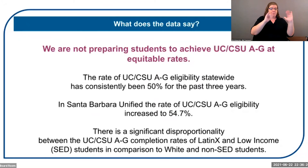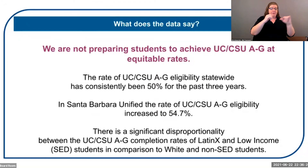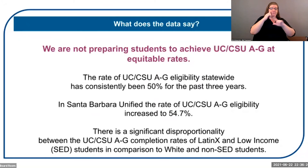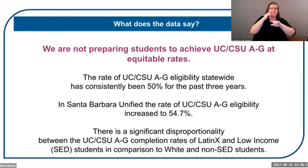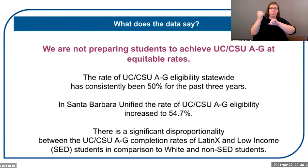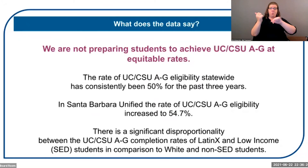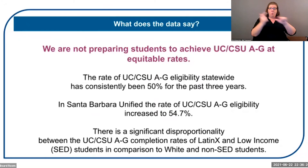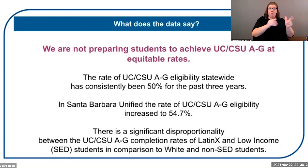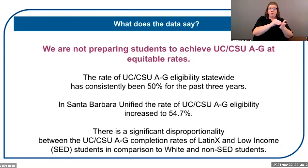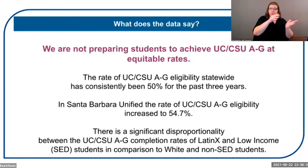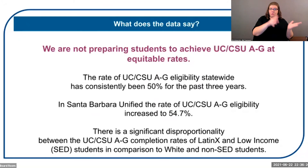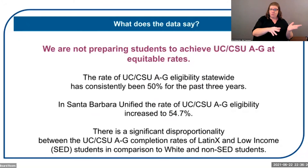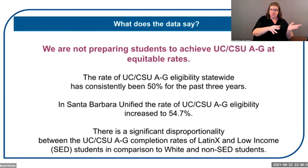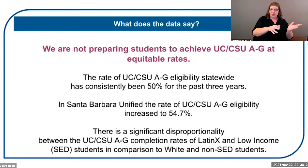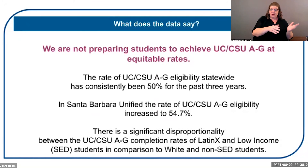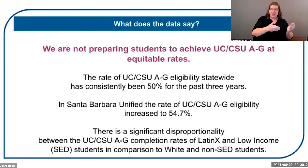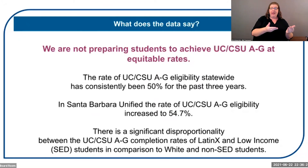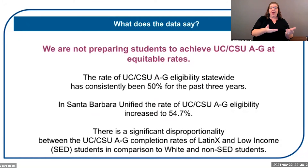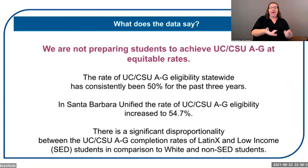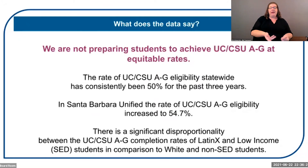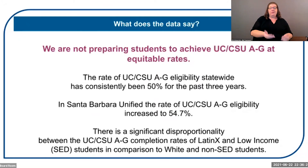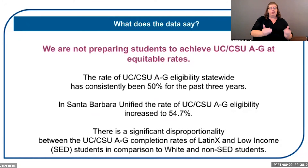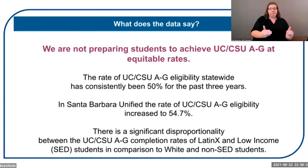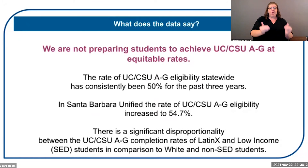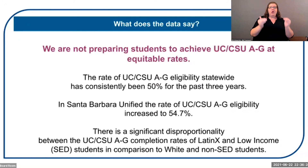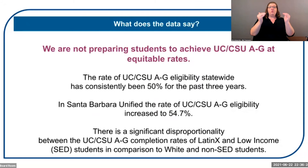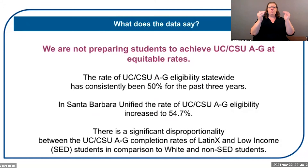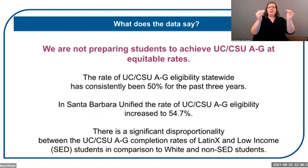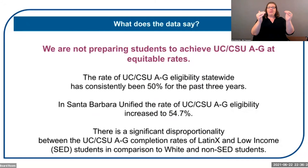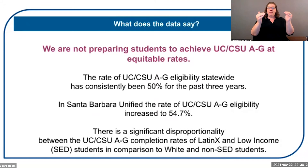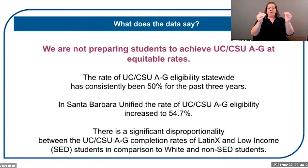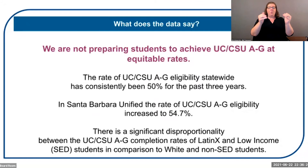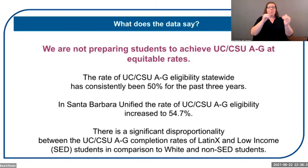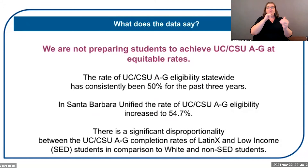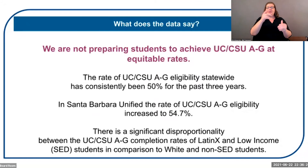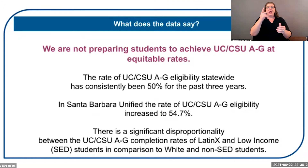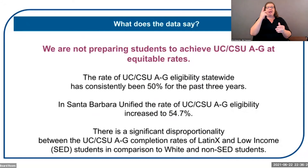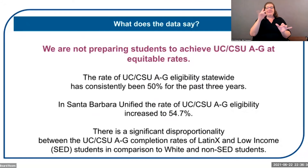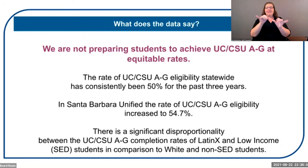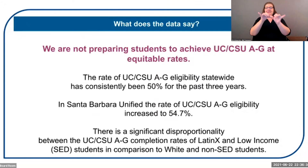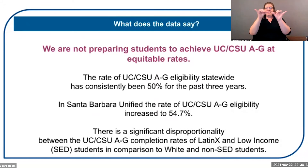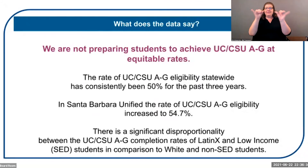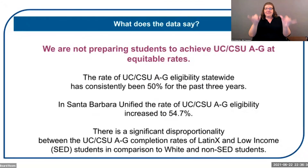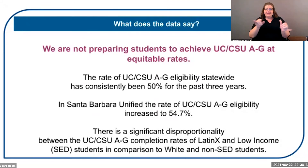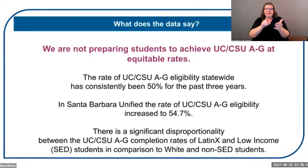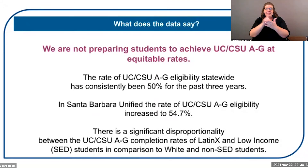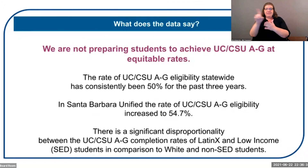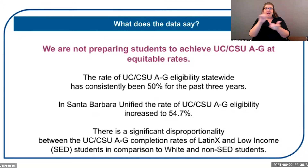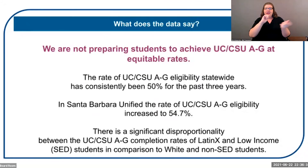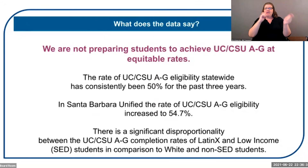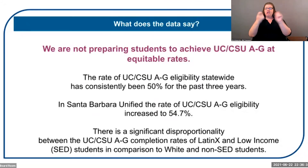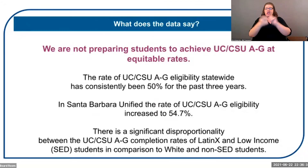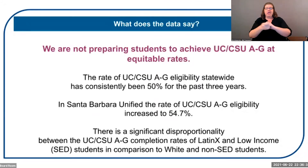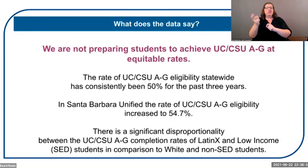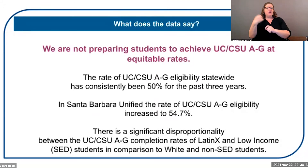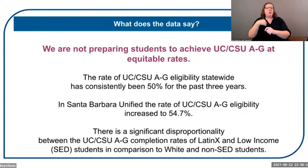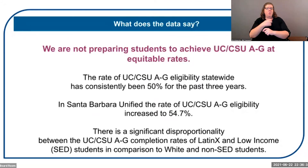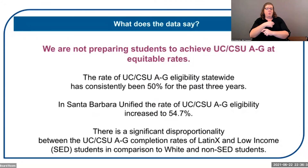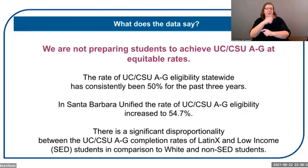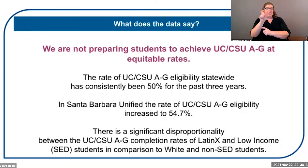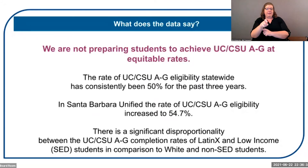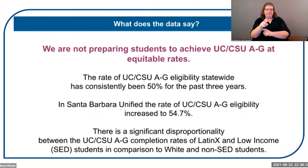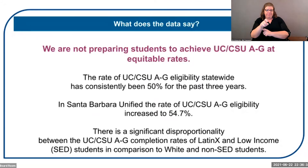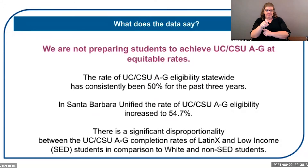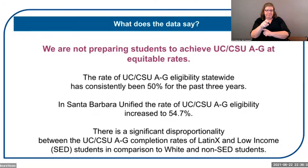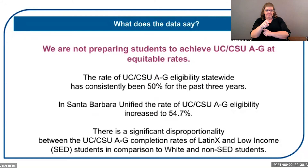students, unless we increase that bar, that we will not see the kind of system design change that we need to see.